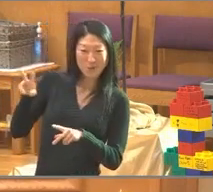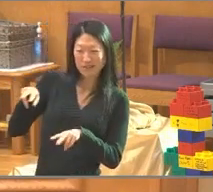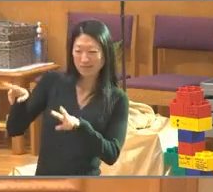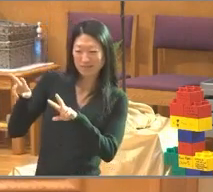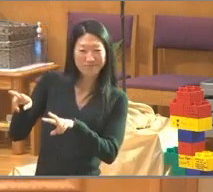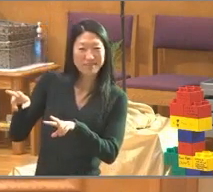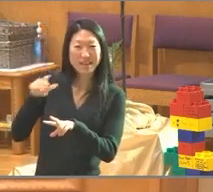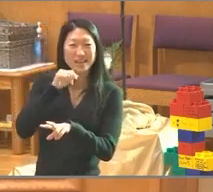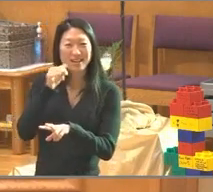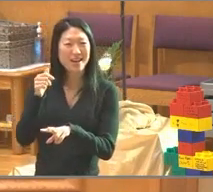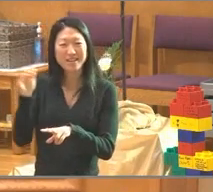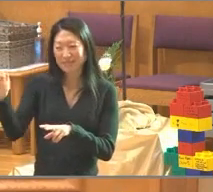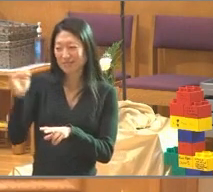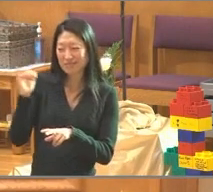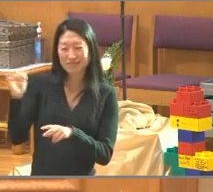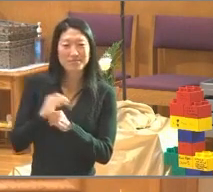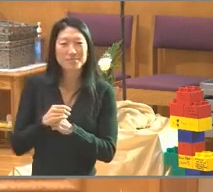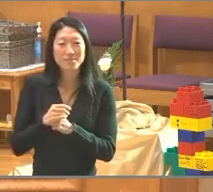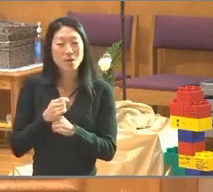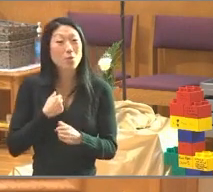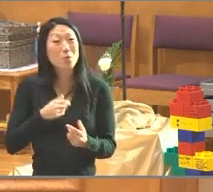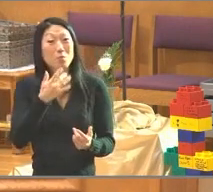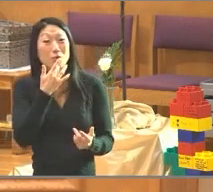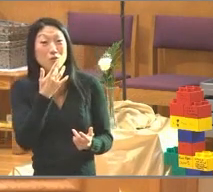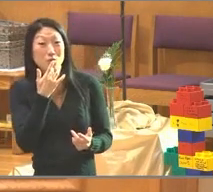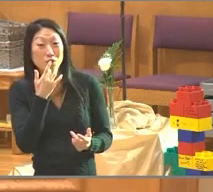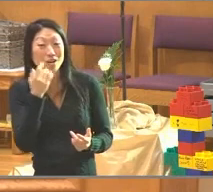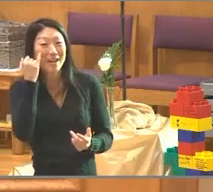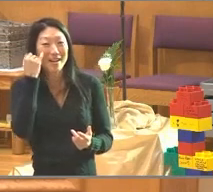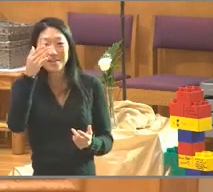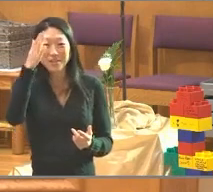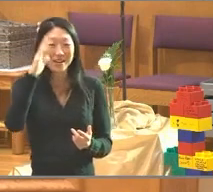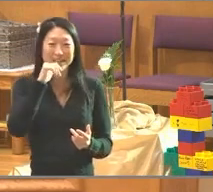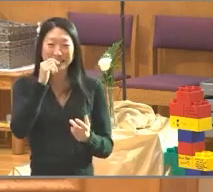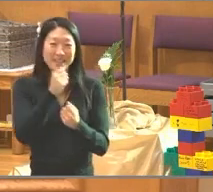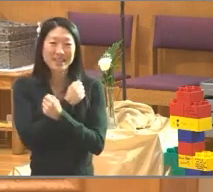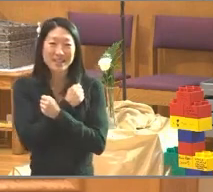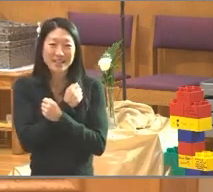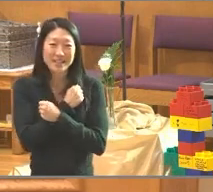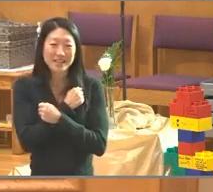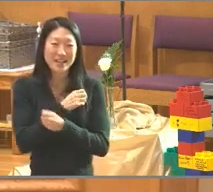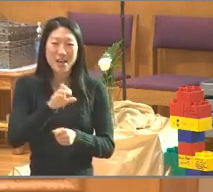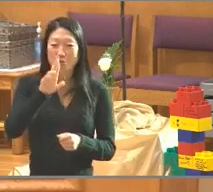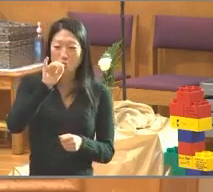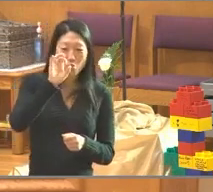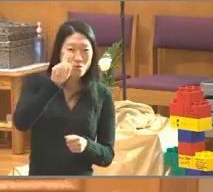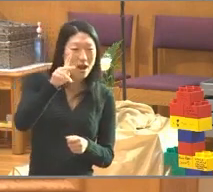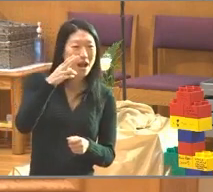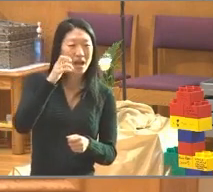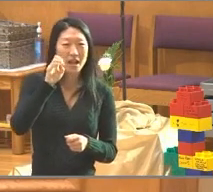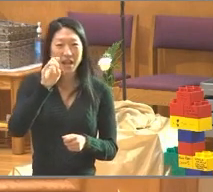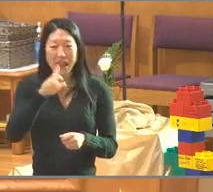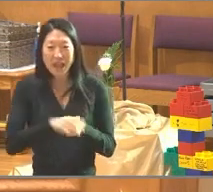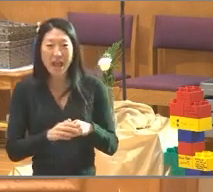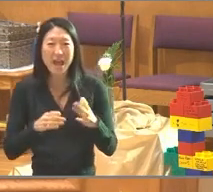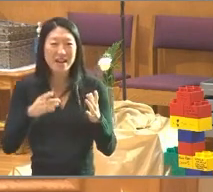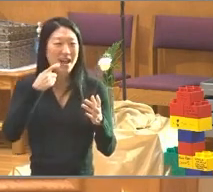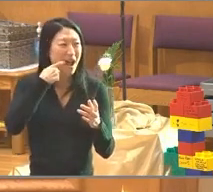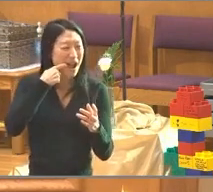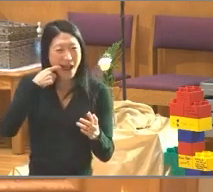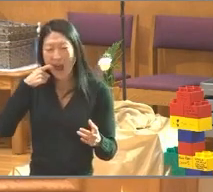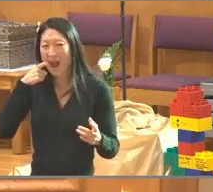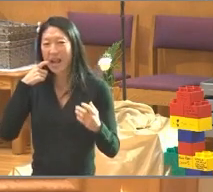say are not like us. We would prefer if God did not love the crackheads and the addicts and the adulterers and the thieves